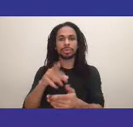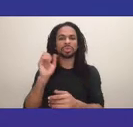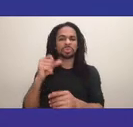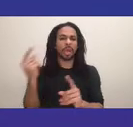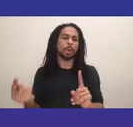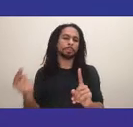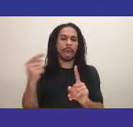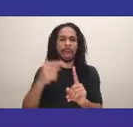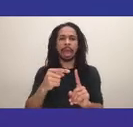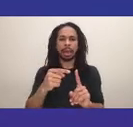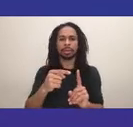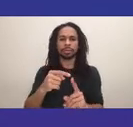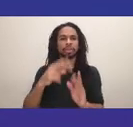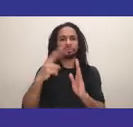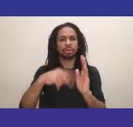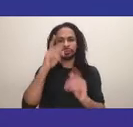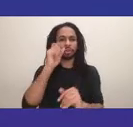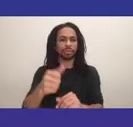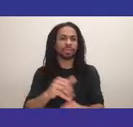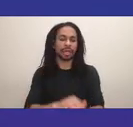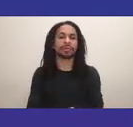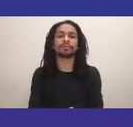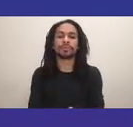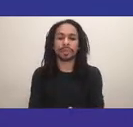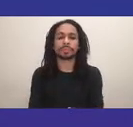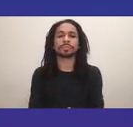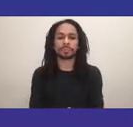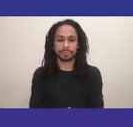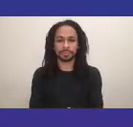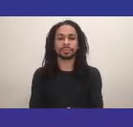to it and read it if you would like.